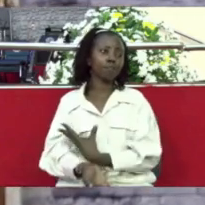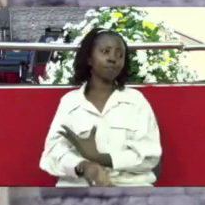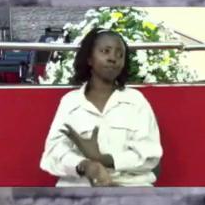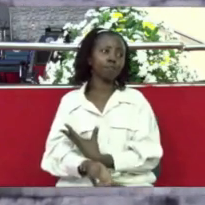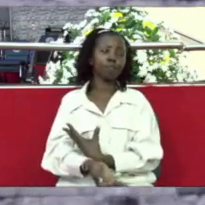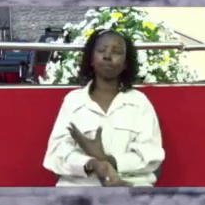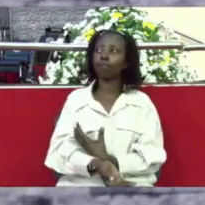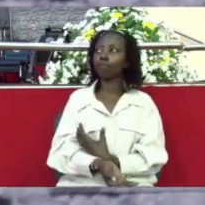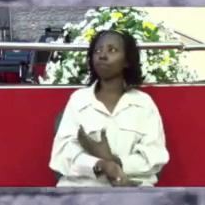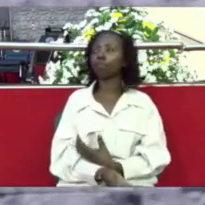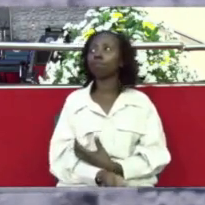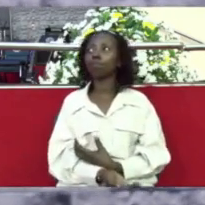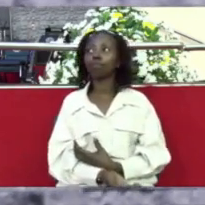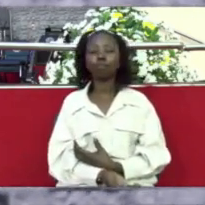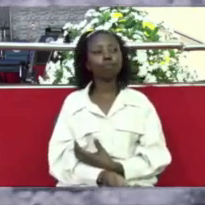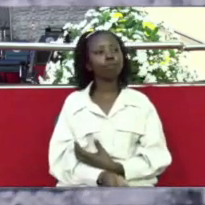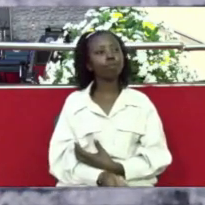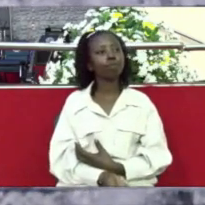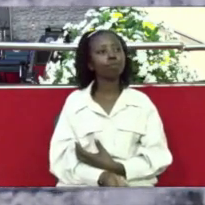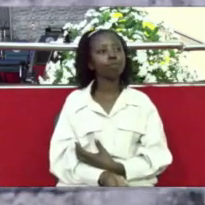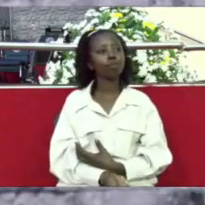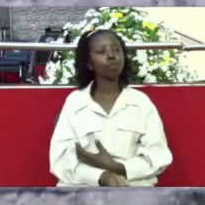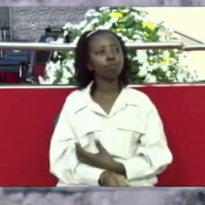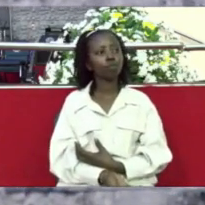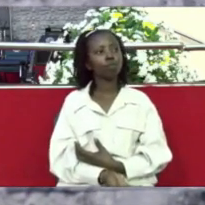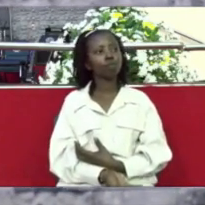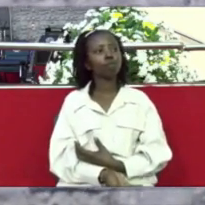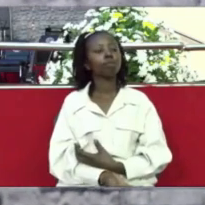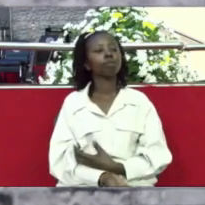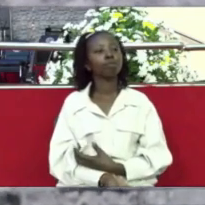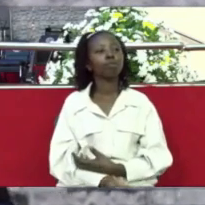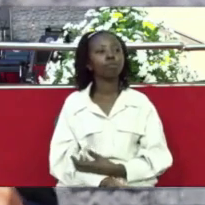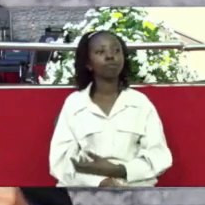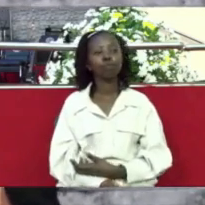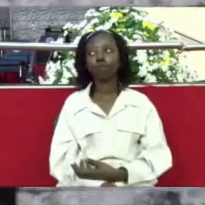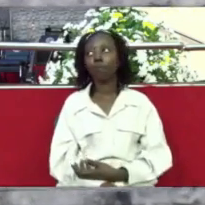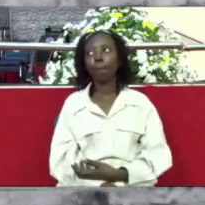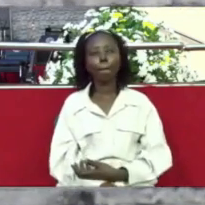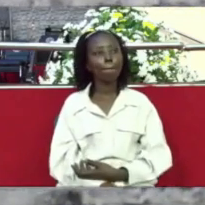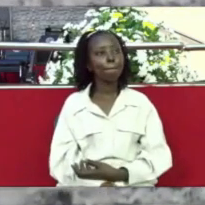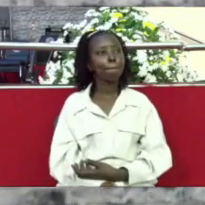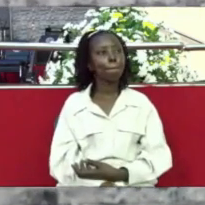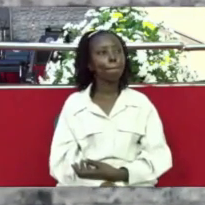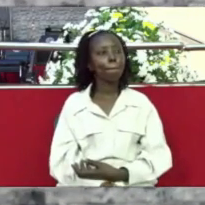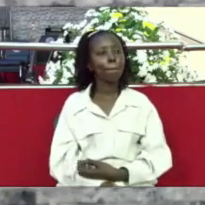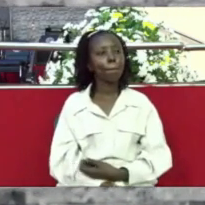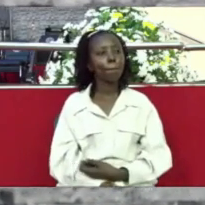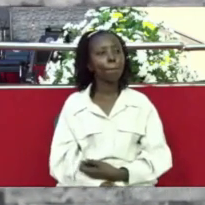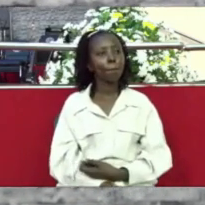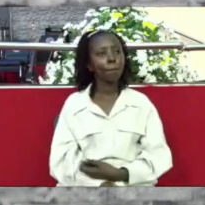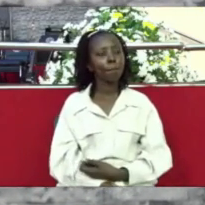naona hakuna kitu kingine tunaweza fanya zaidi ya hili. Askofu ama mchungaji wako atakuja akwambie, najua kinaweza kitu kinaweza